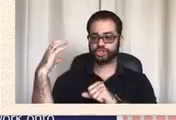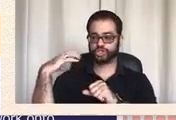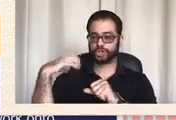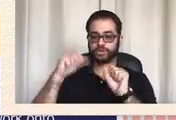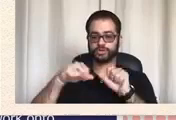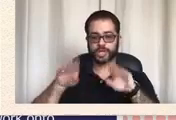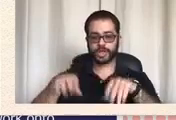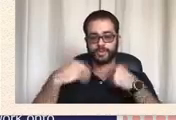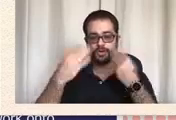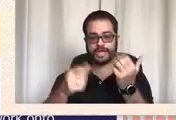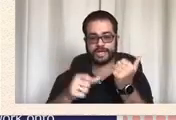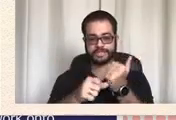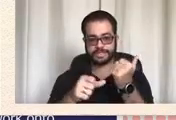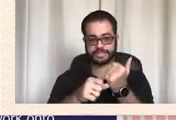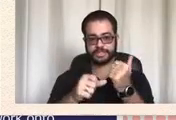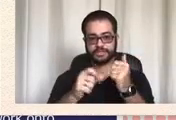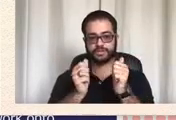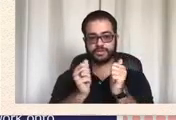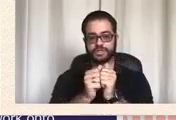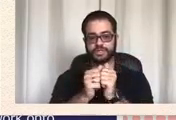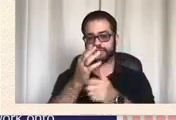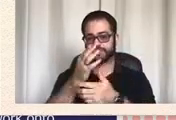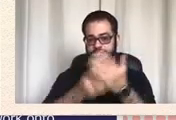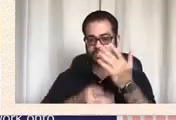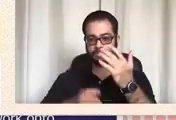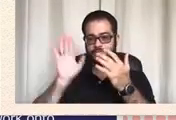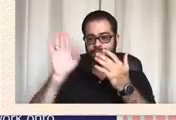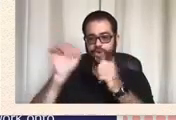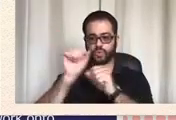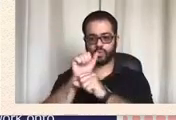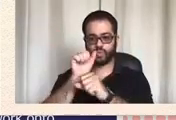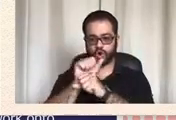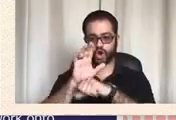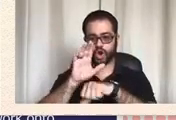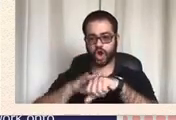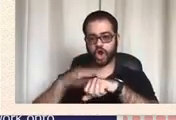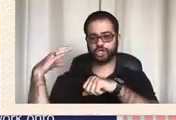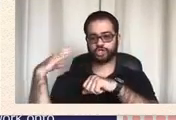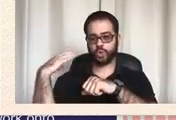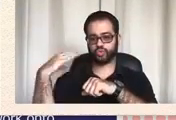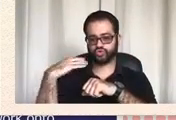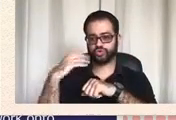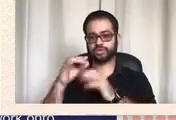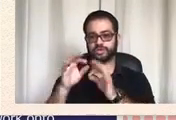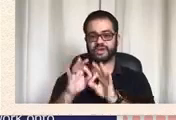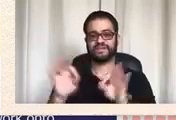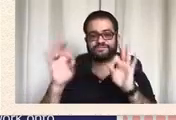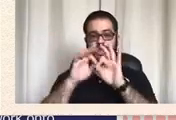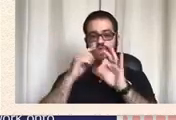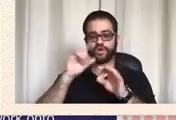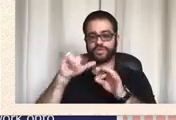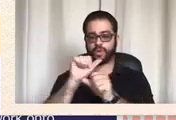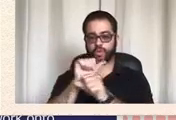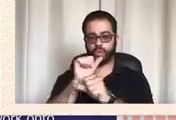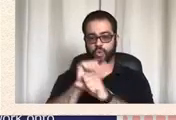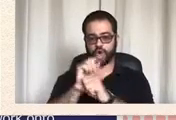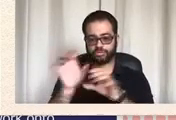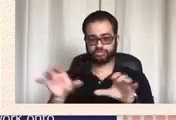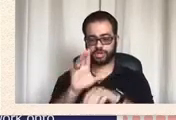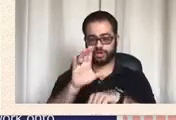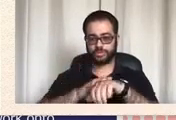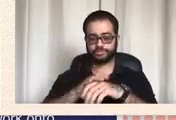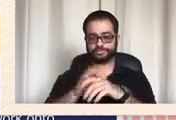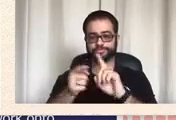some of the beneficiary's work onto the job coach, the value of the work that is done by the job coach, no matter who is paying for the job